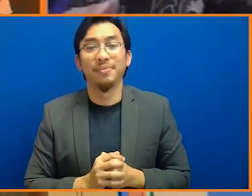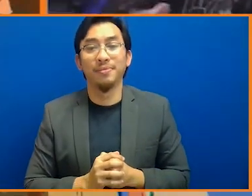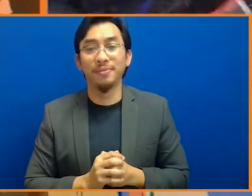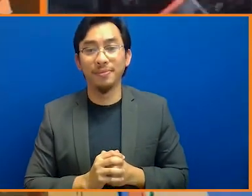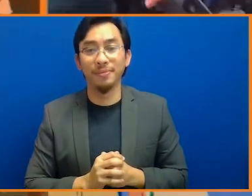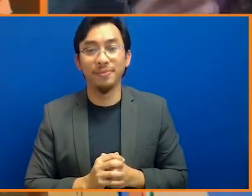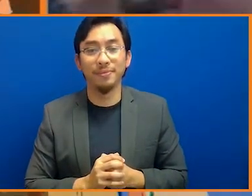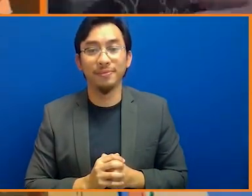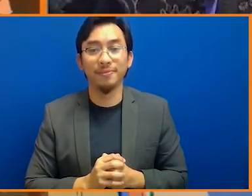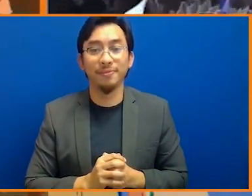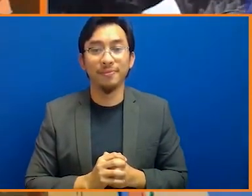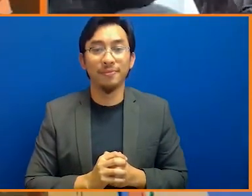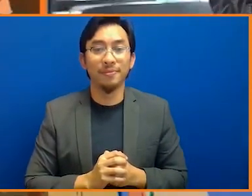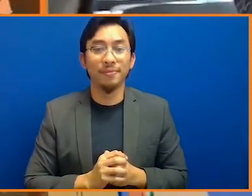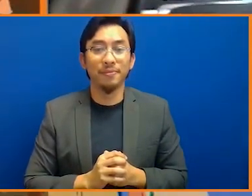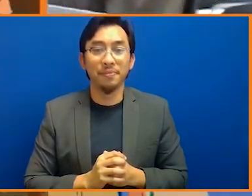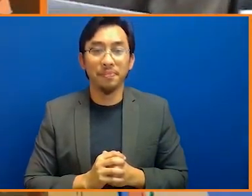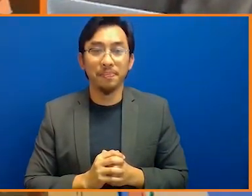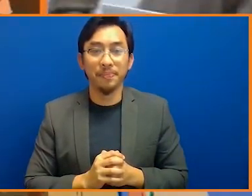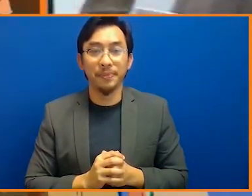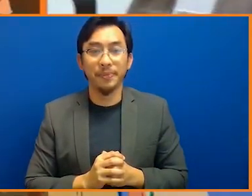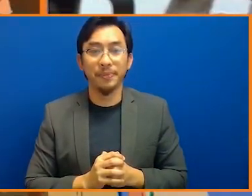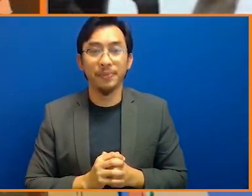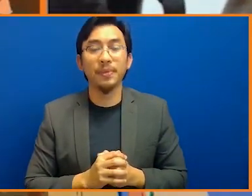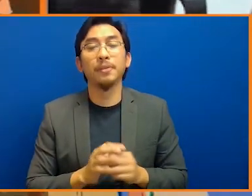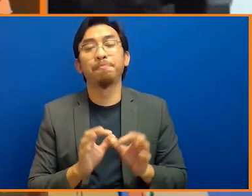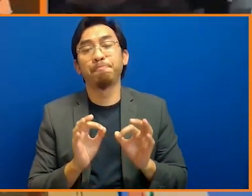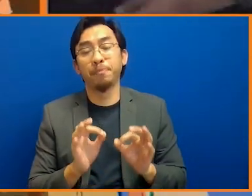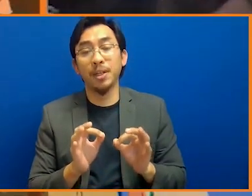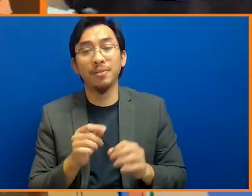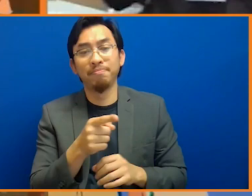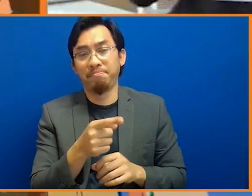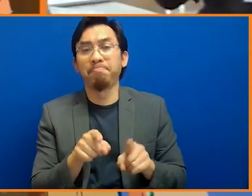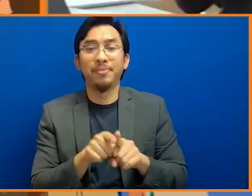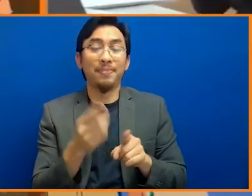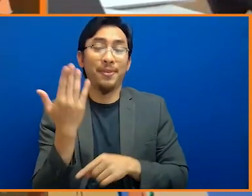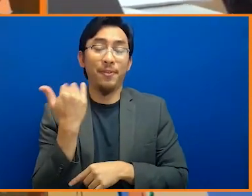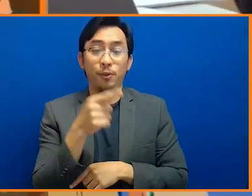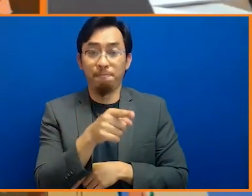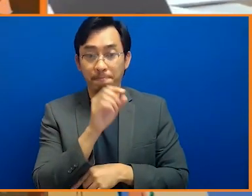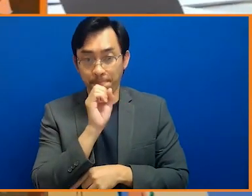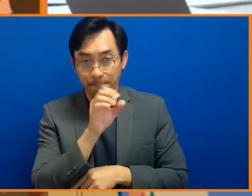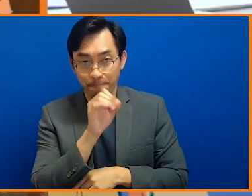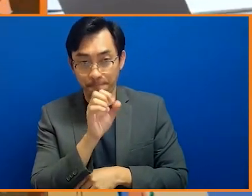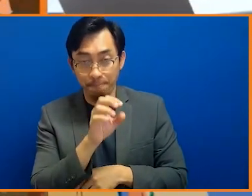Like you said before,